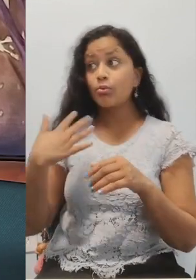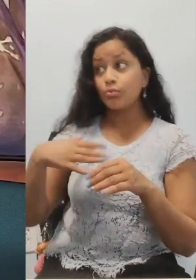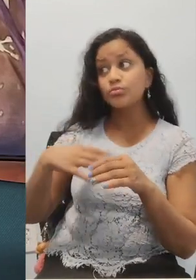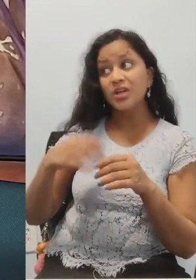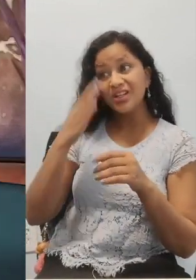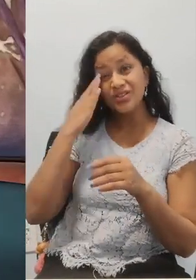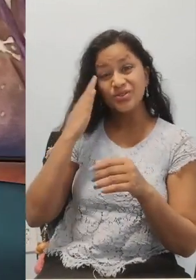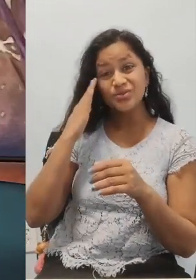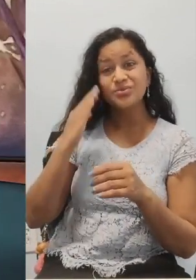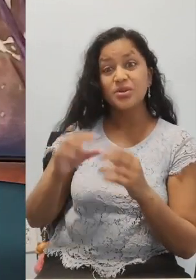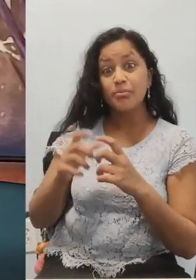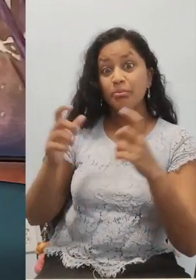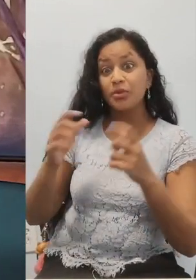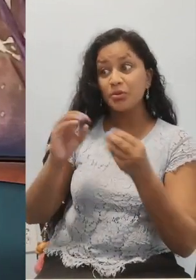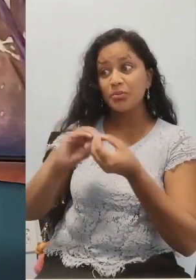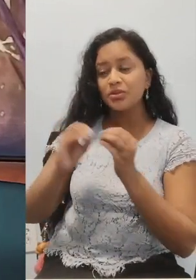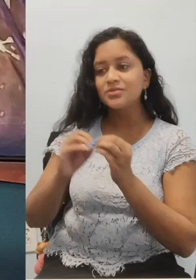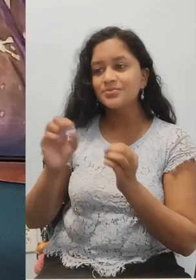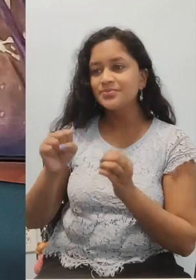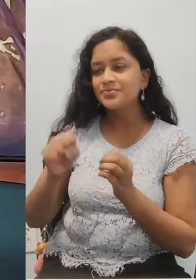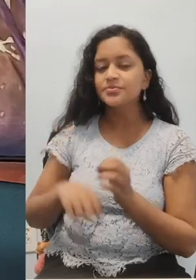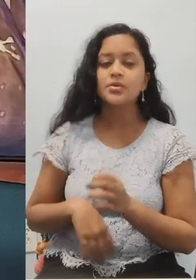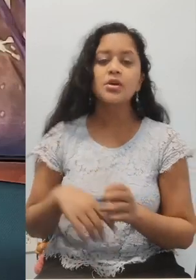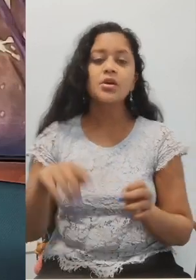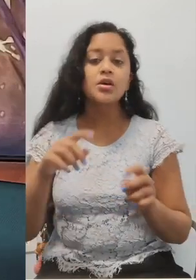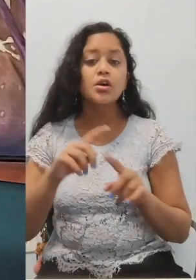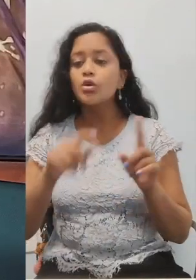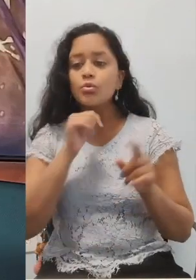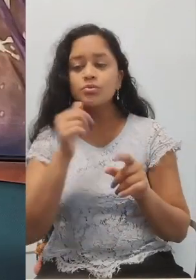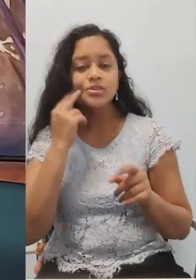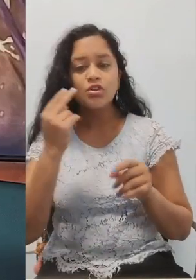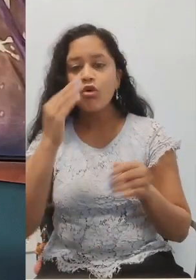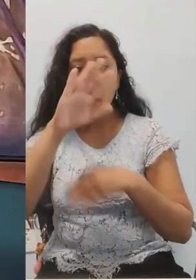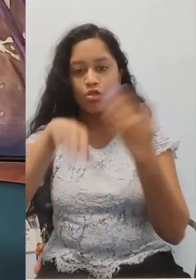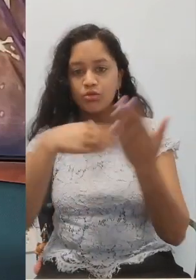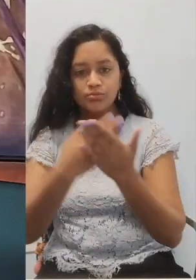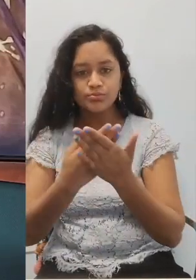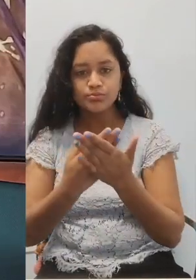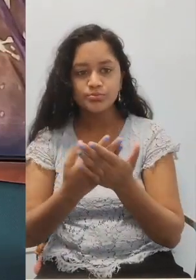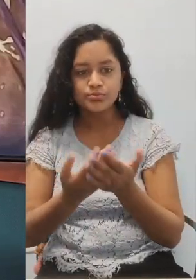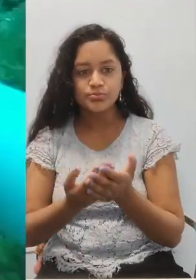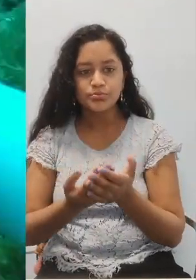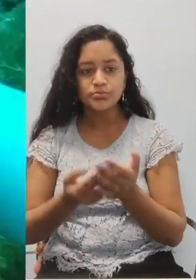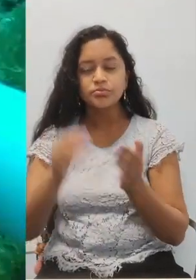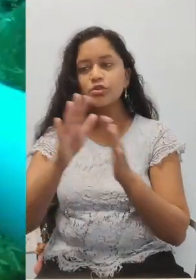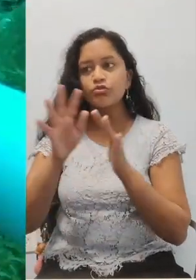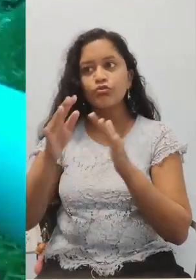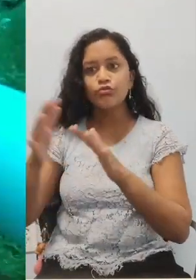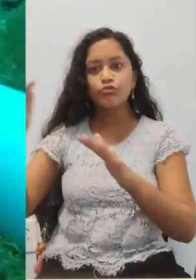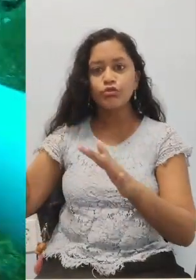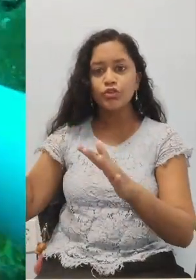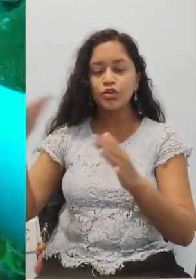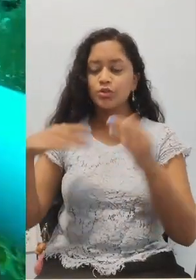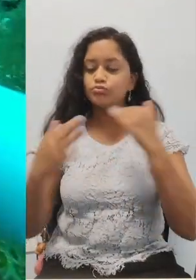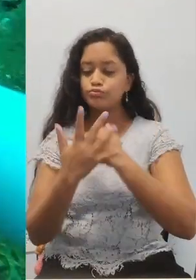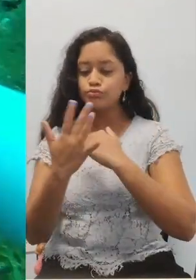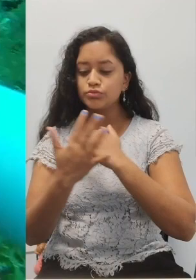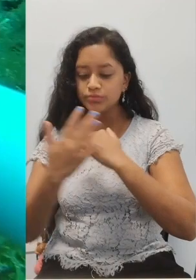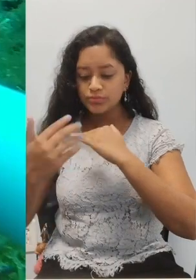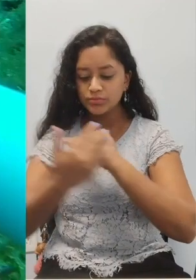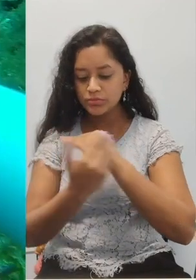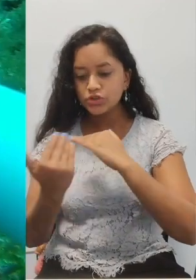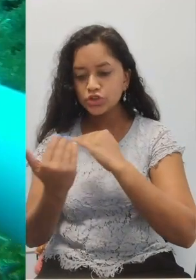of them, because some of them live very deep or further offshore. Yeah. So we have about 7 that come closer to